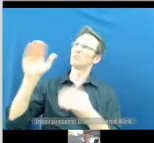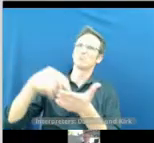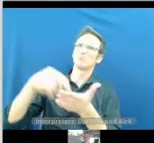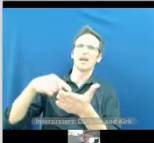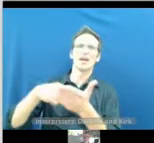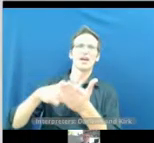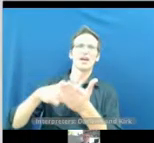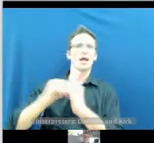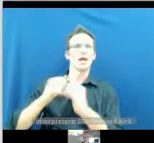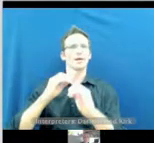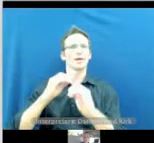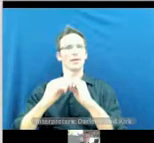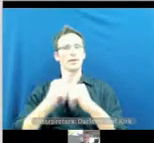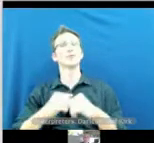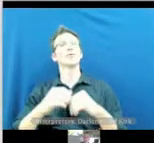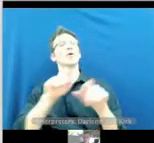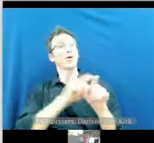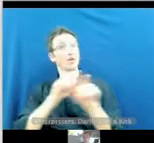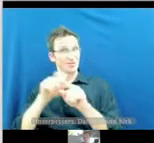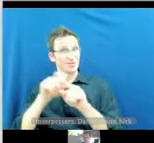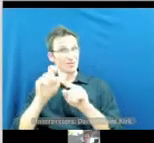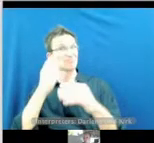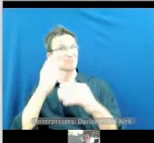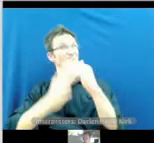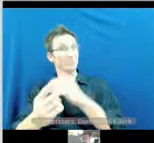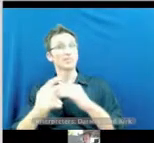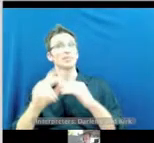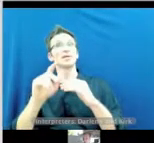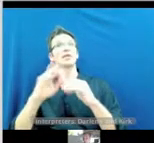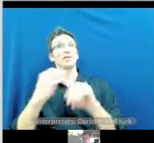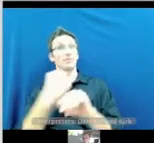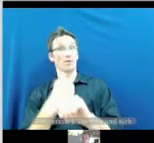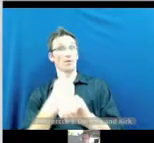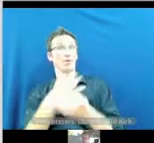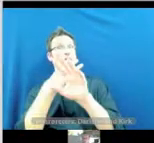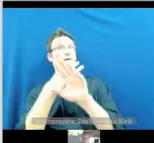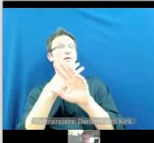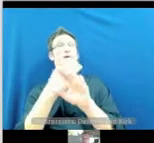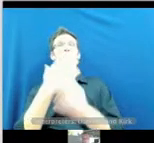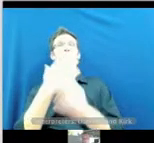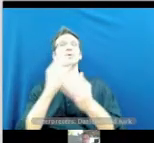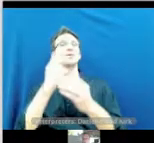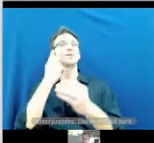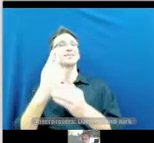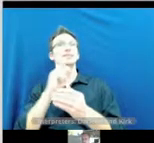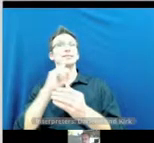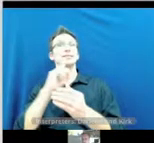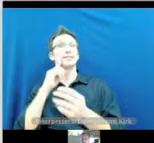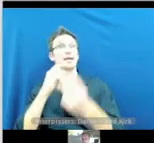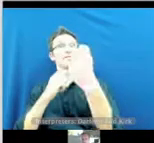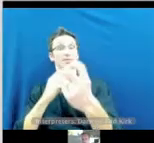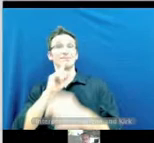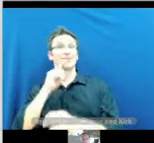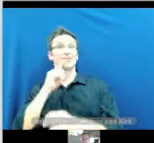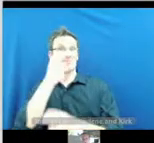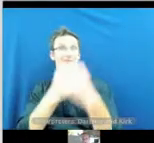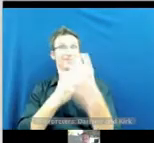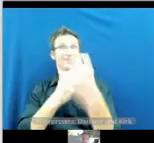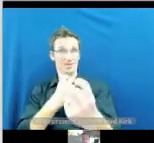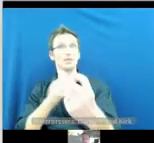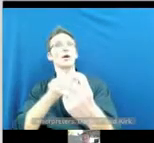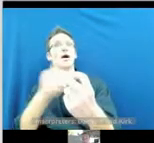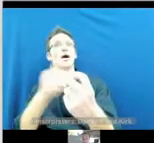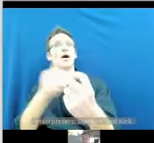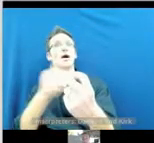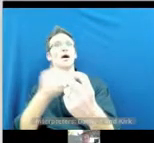screen who is seated with someone who is providing tactile support. So very often you'll see someone who might be referred to as